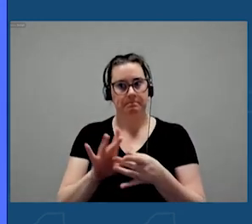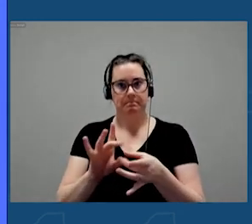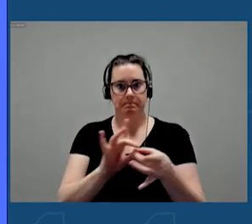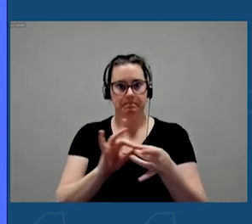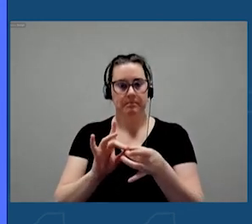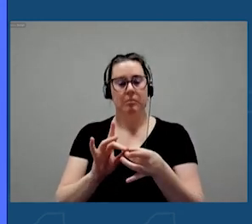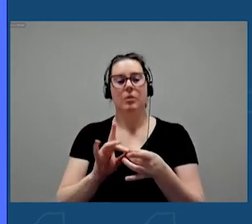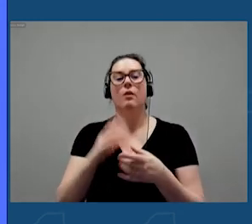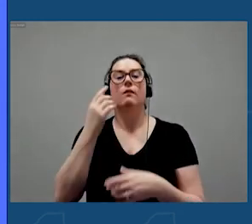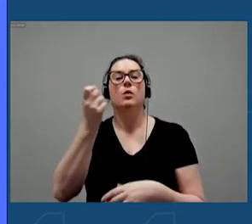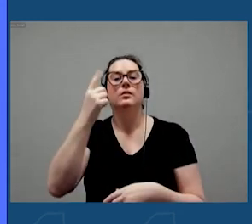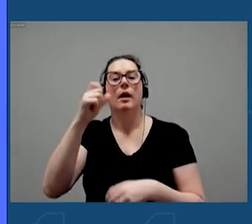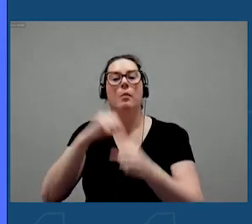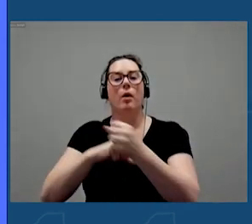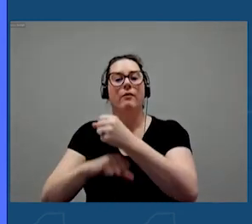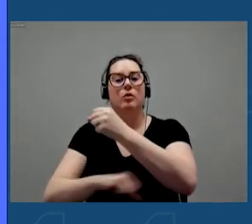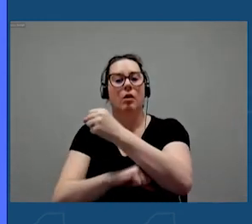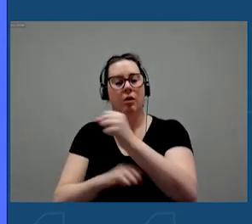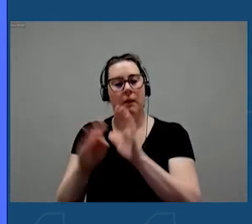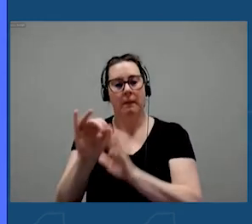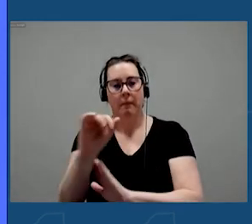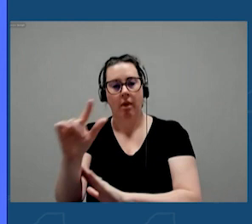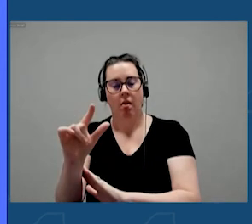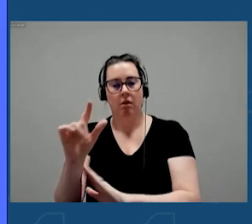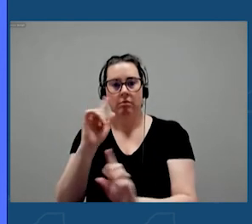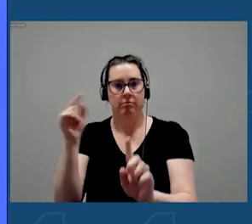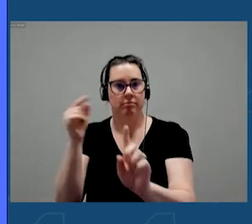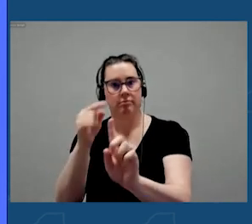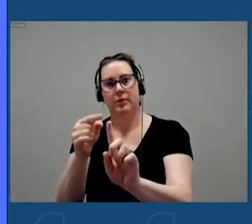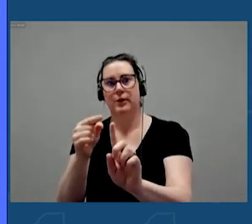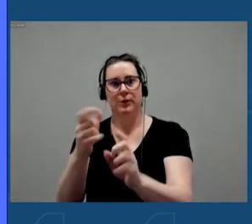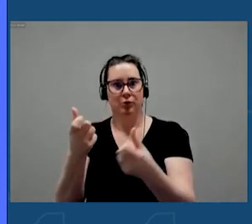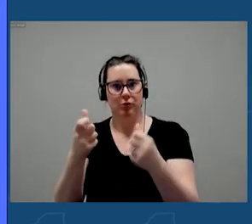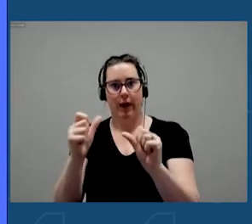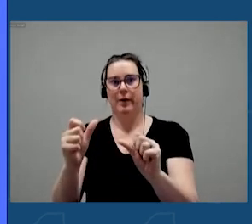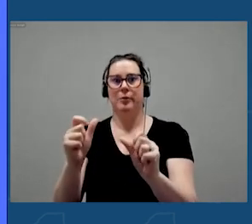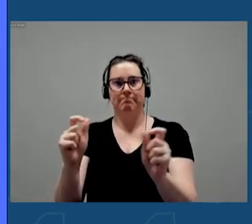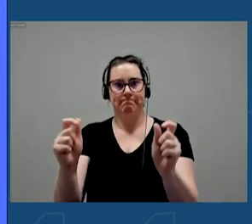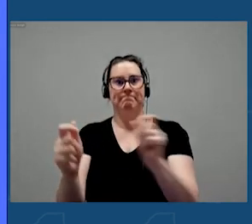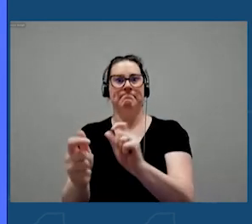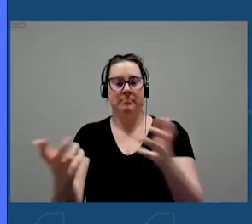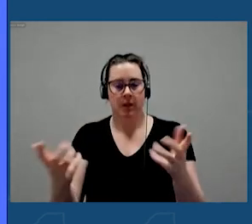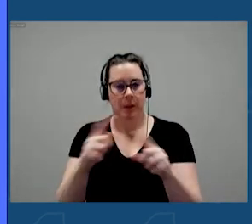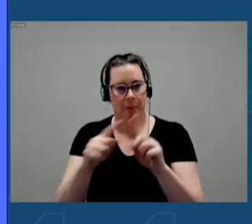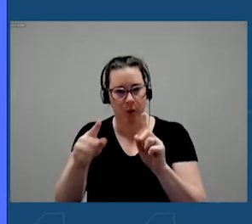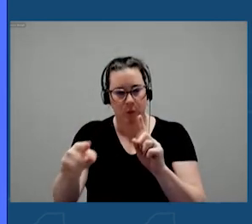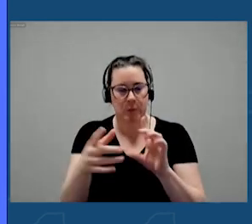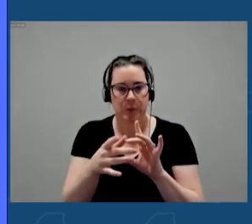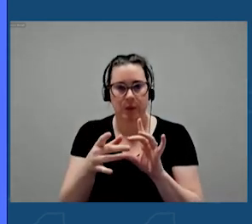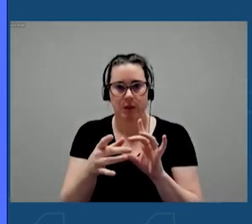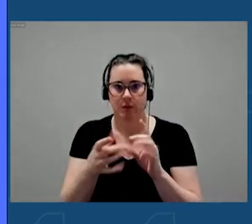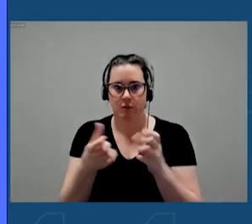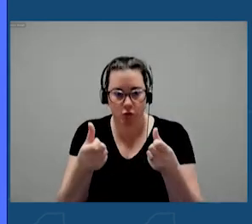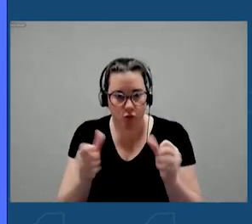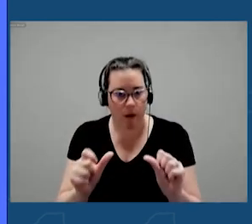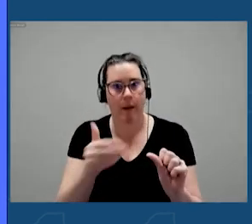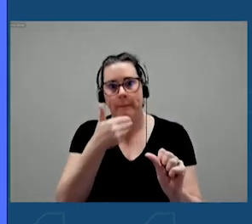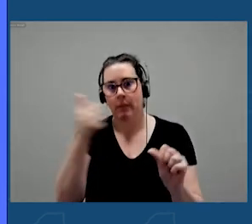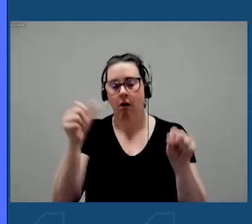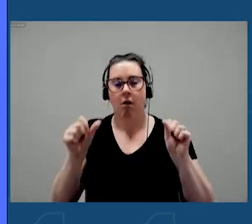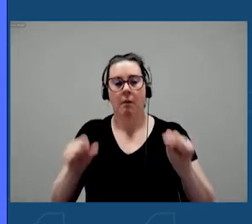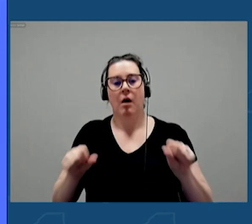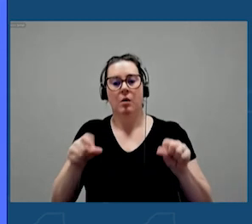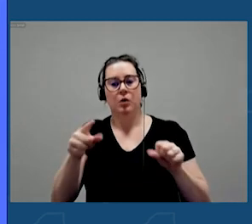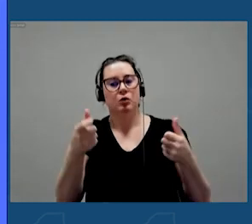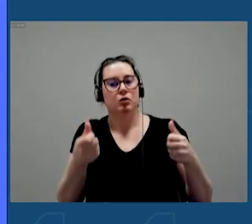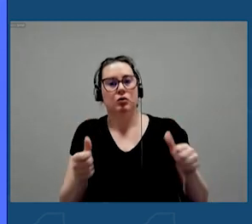bill are intended to cut across our partisanship, given that you have tried to the best of your ability to